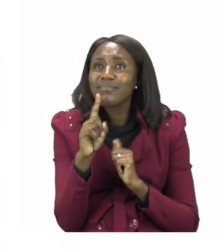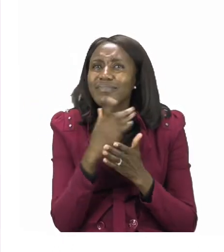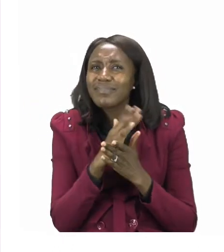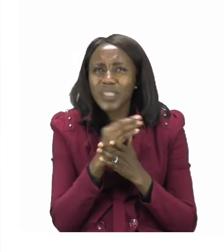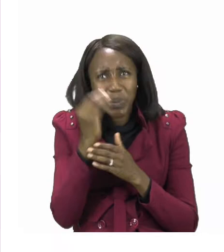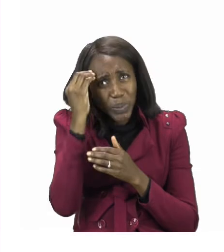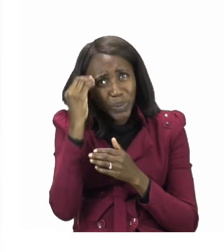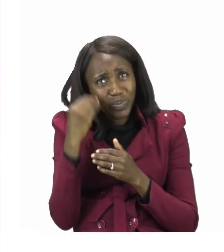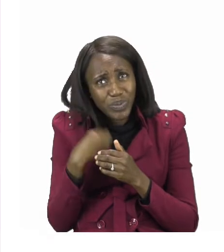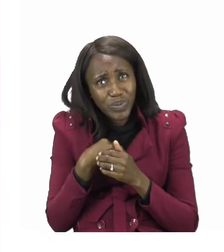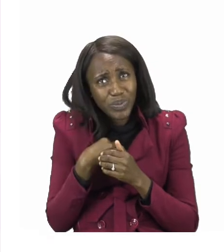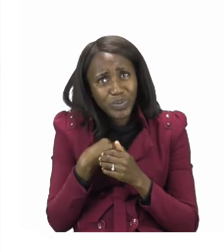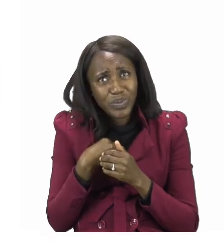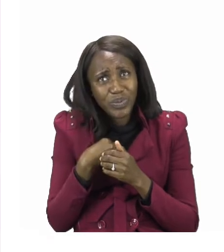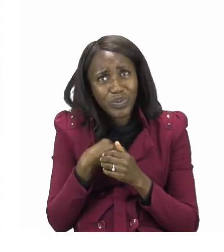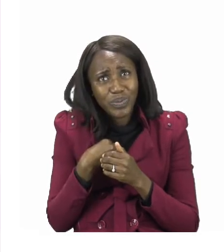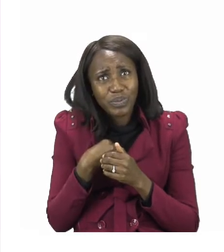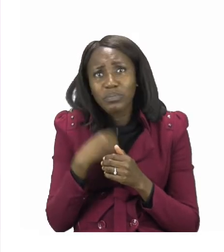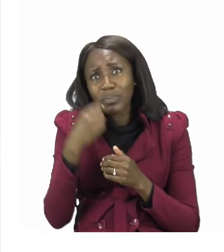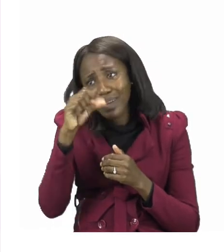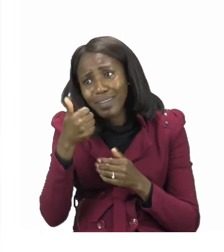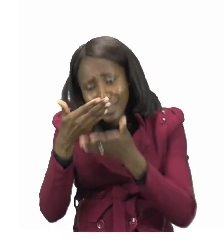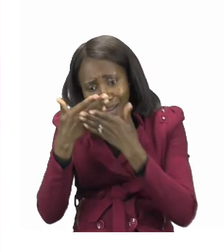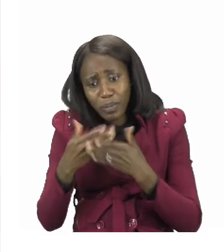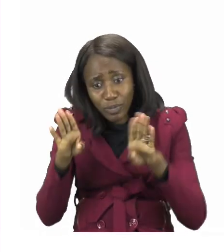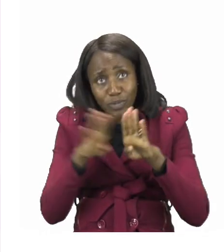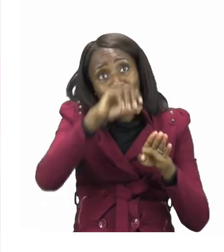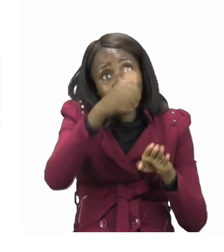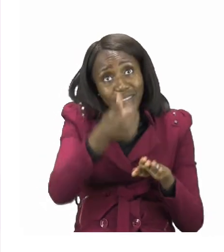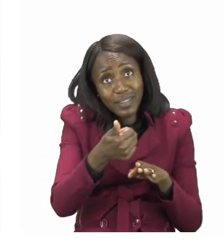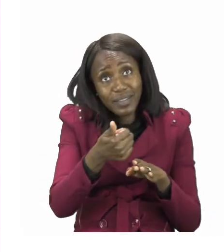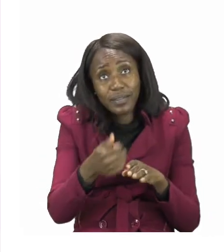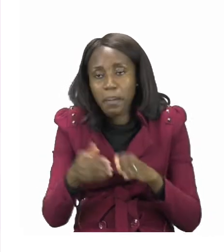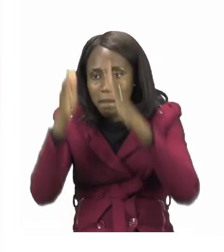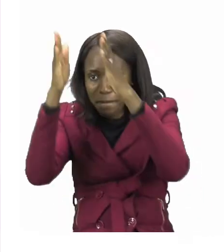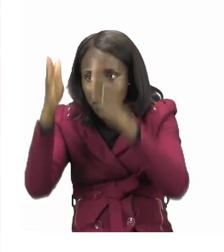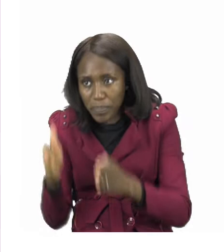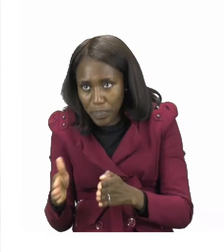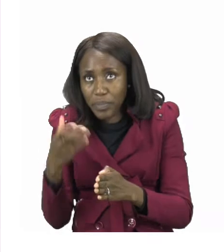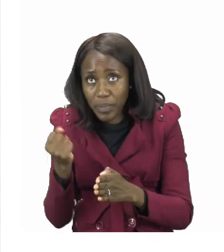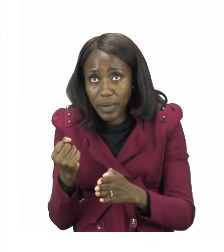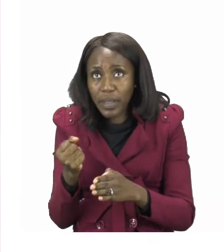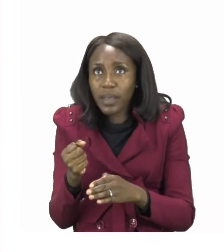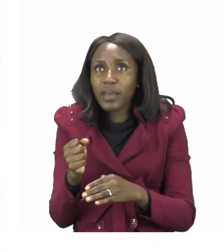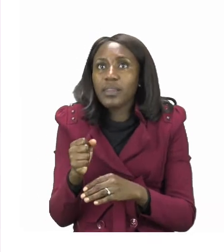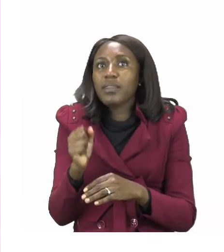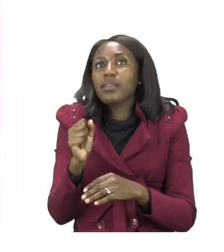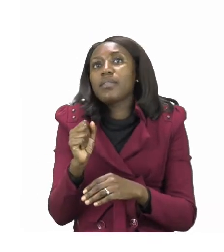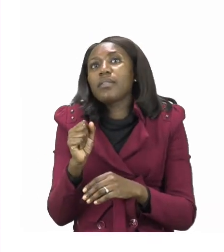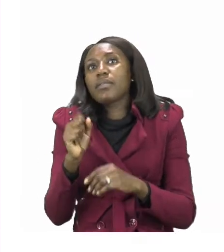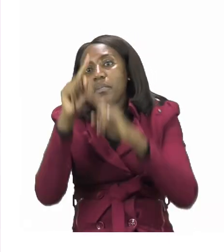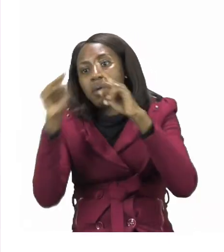shapes actually help us make others. So on one side, we have the 3D shapes, and on the other side, we have